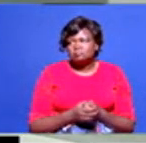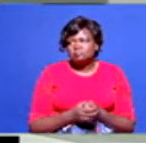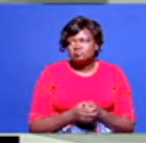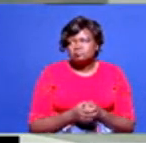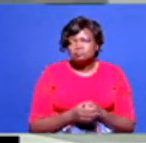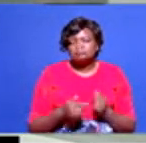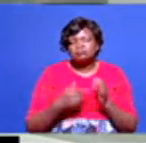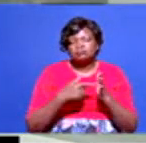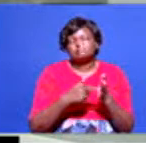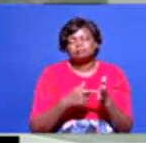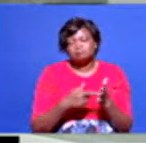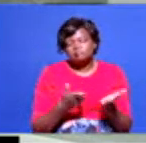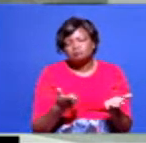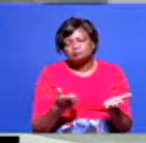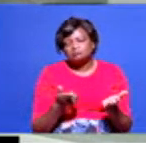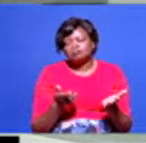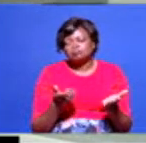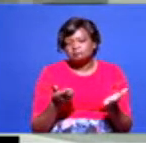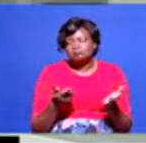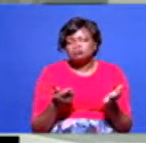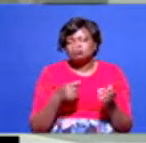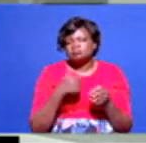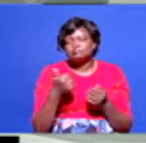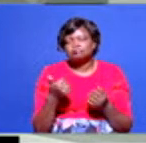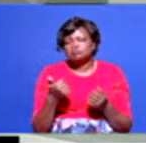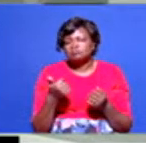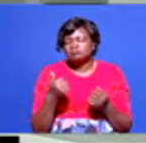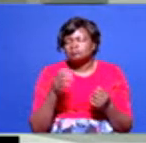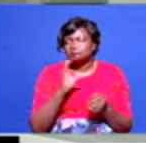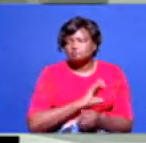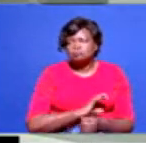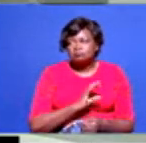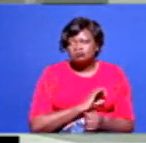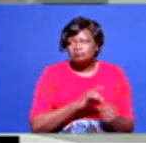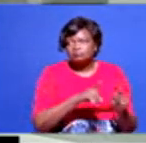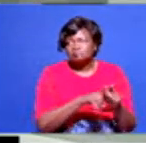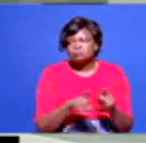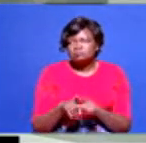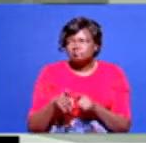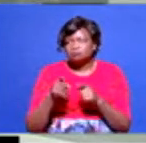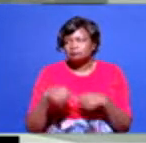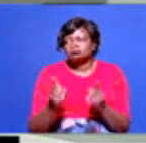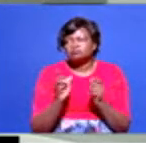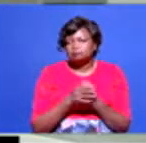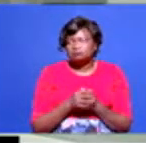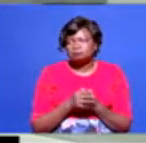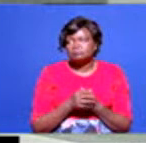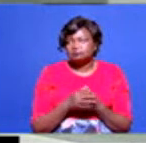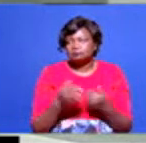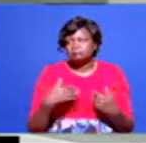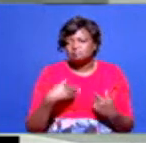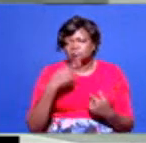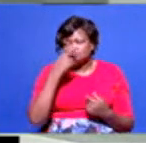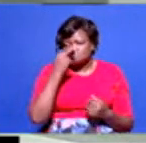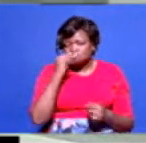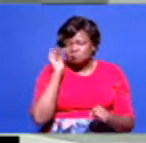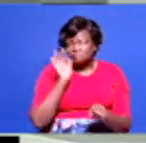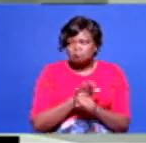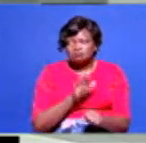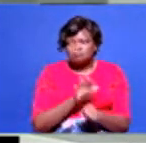side. Absolutely. And he would show his character as being, you know, having a lot of humor. Absolutely. He was